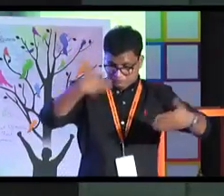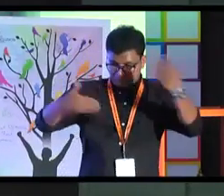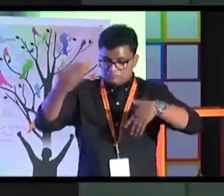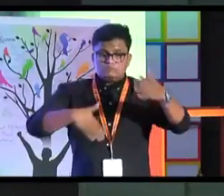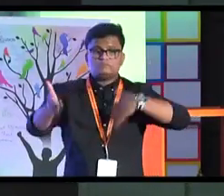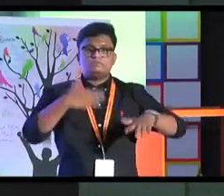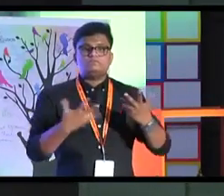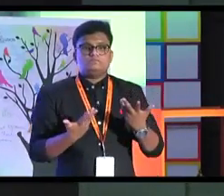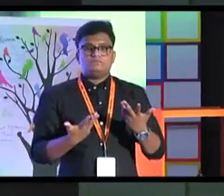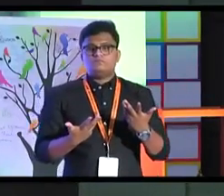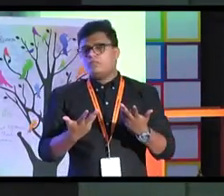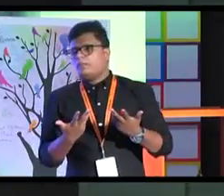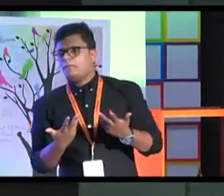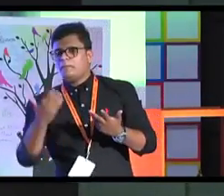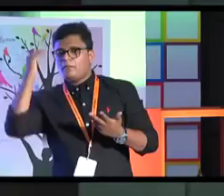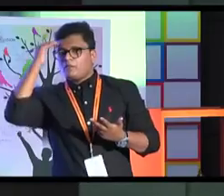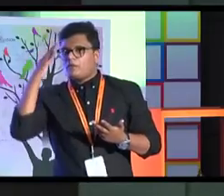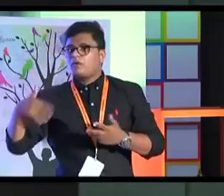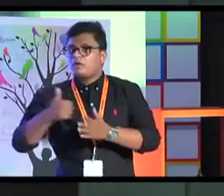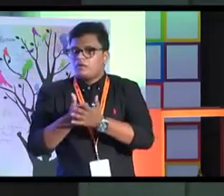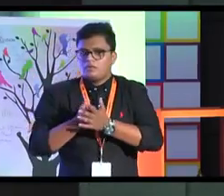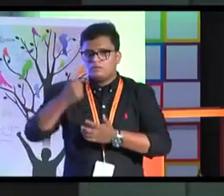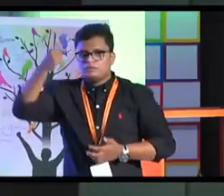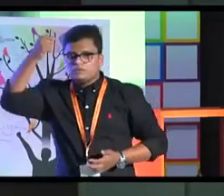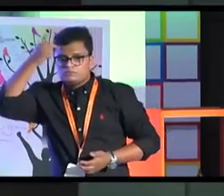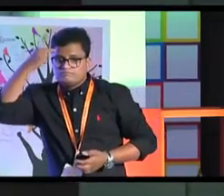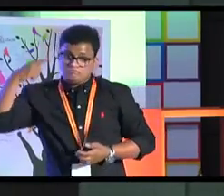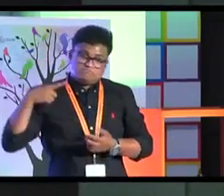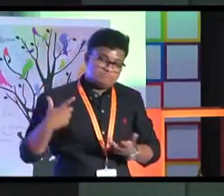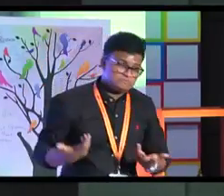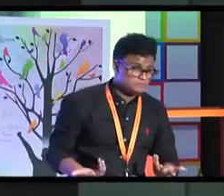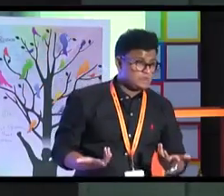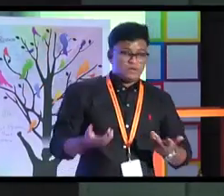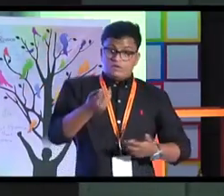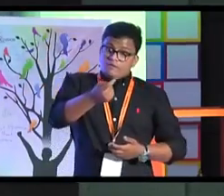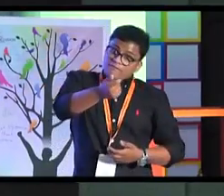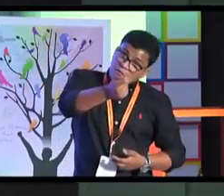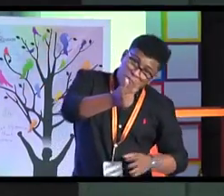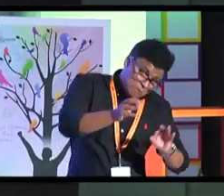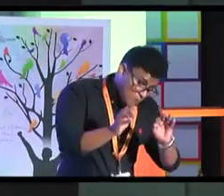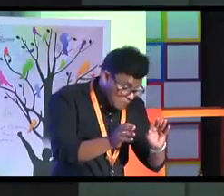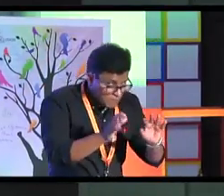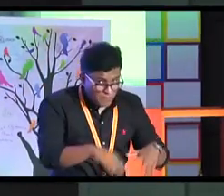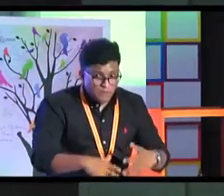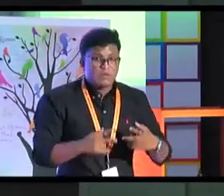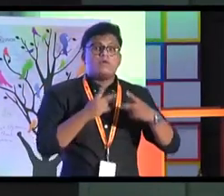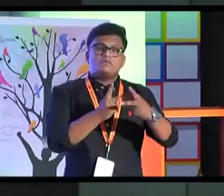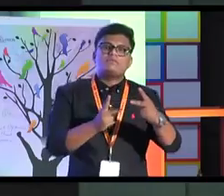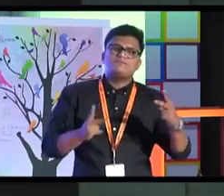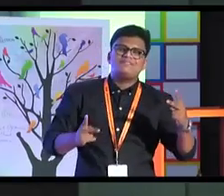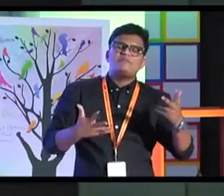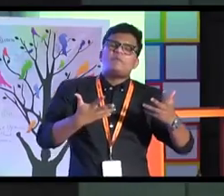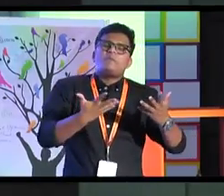18 chapters for, you know, because they are thought leaders, financially very capable, all of that. And we want to create that,